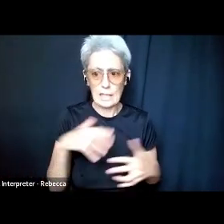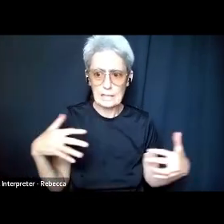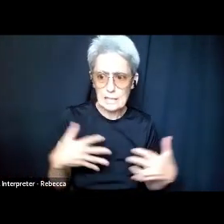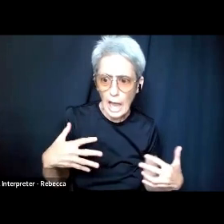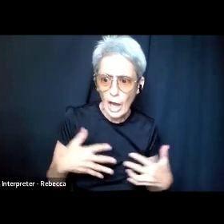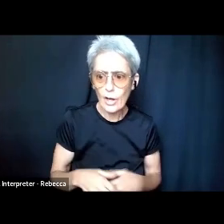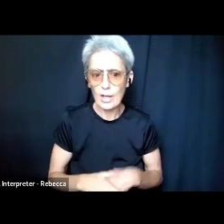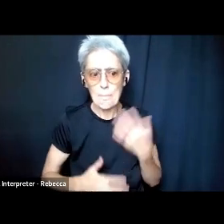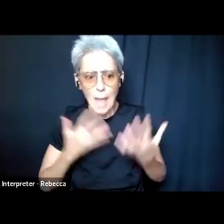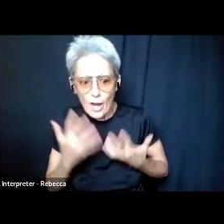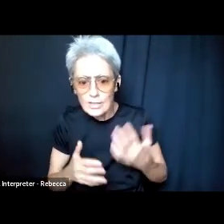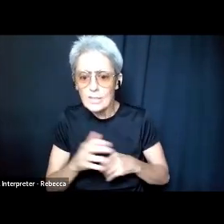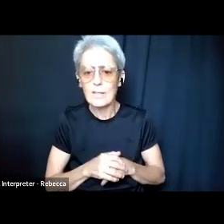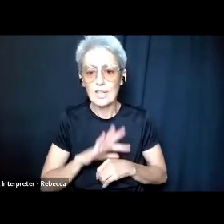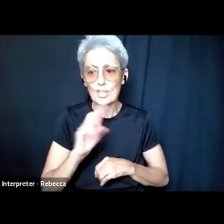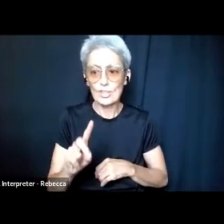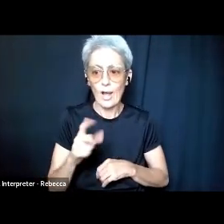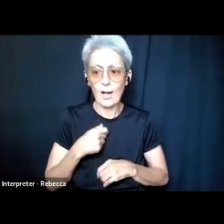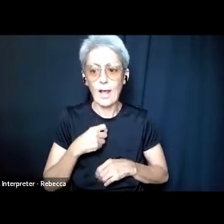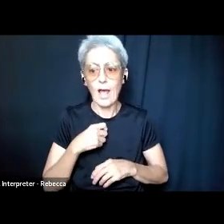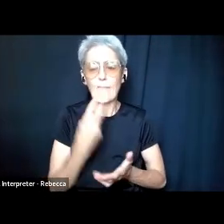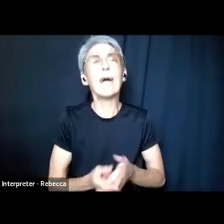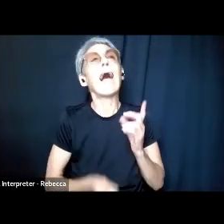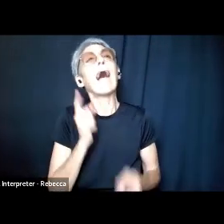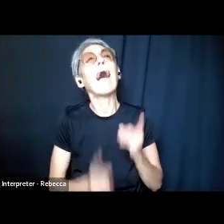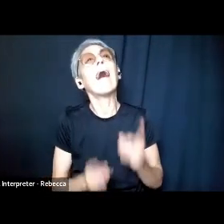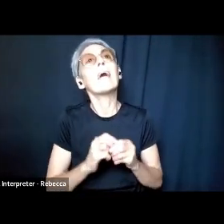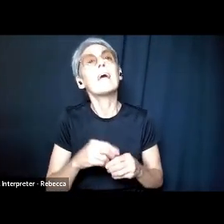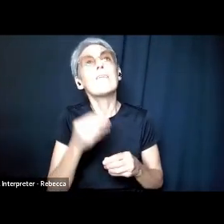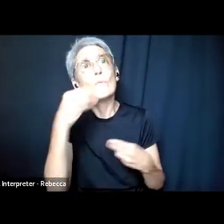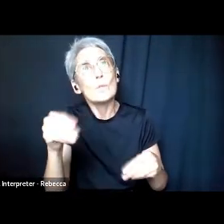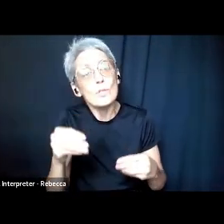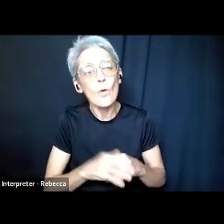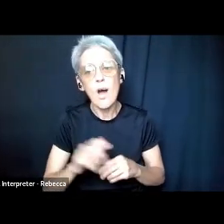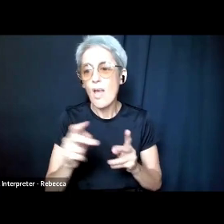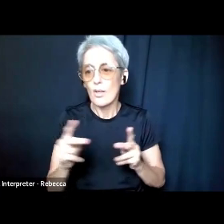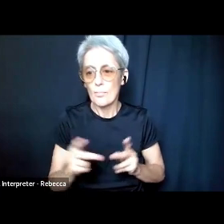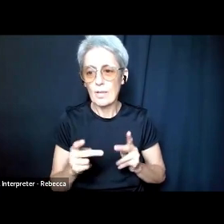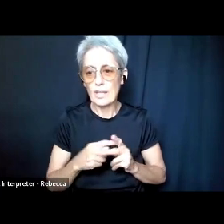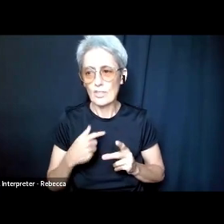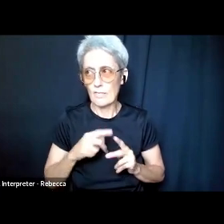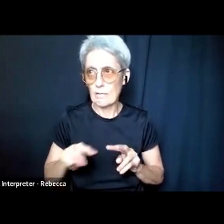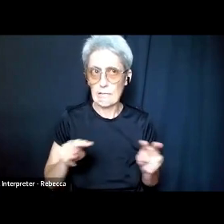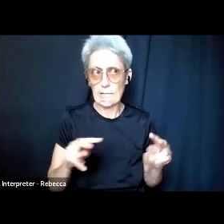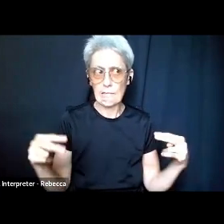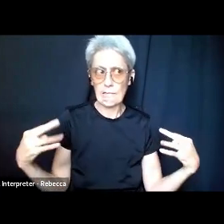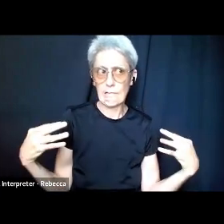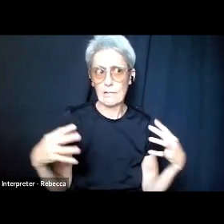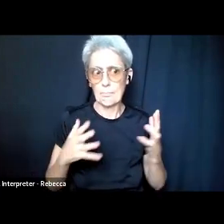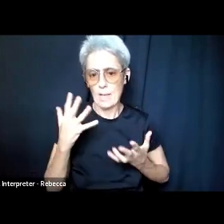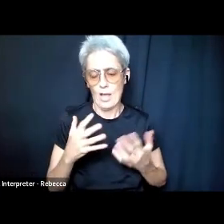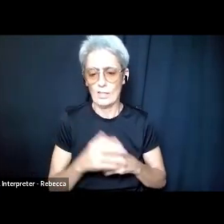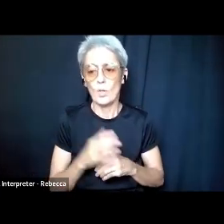when your child has a tantrum at the grocery store or wherever else? We talk about the things out in the